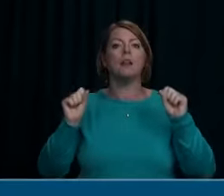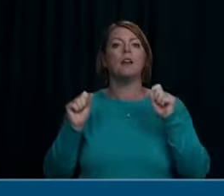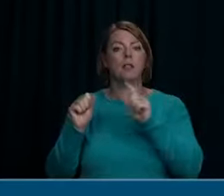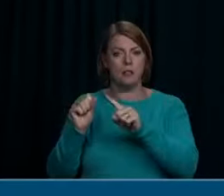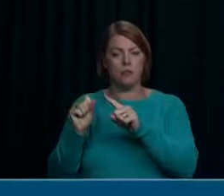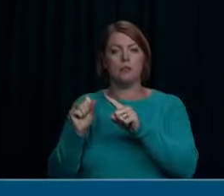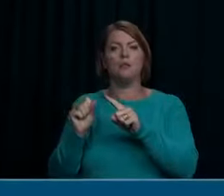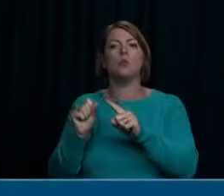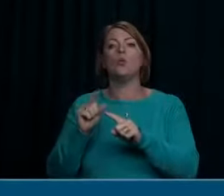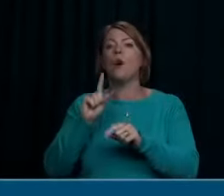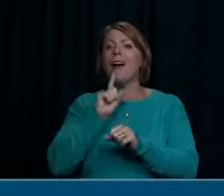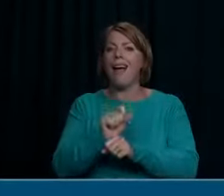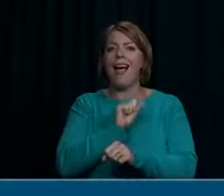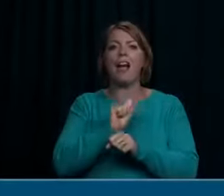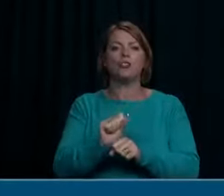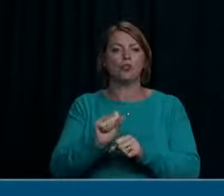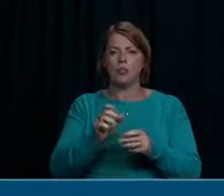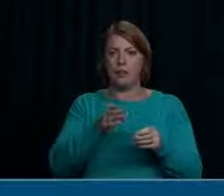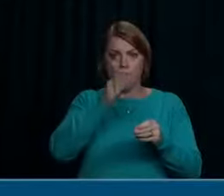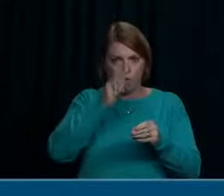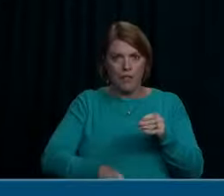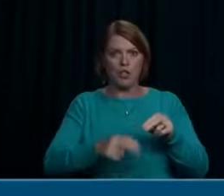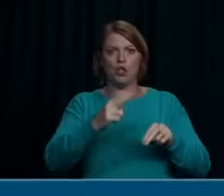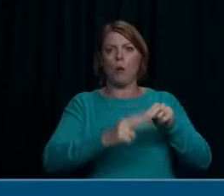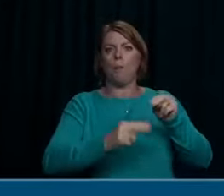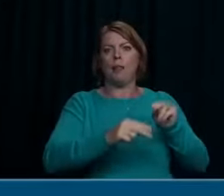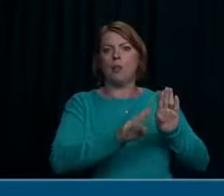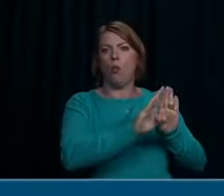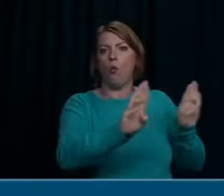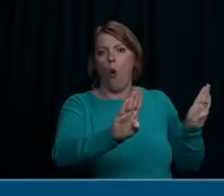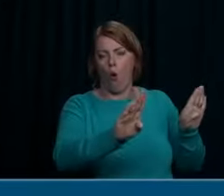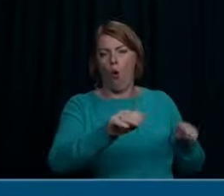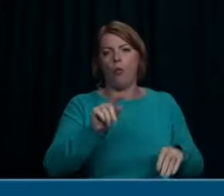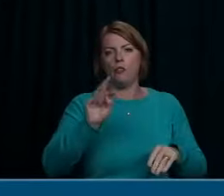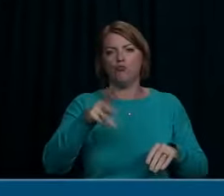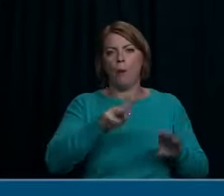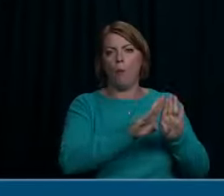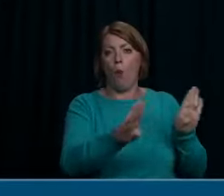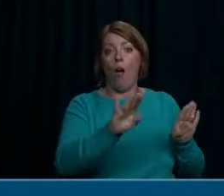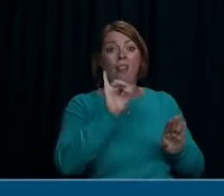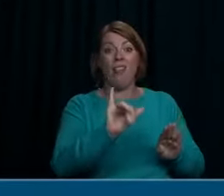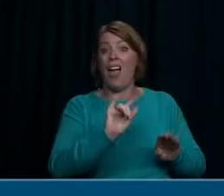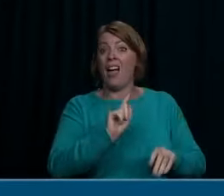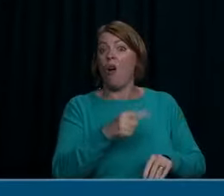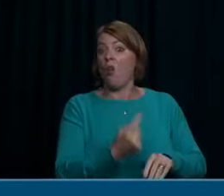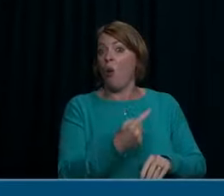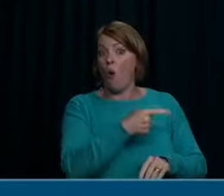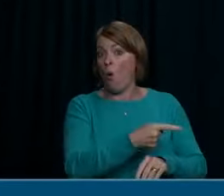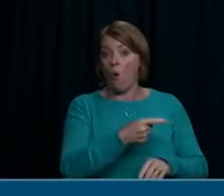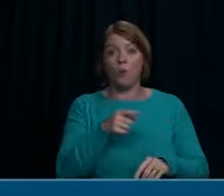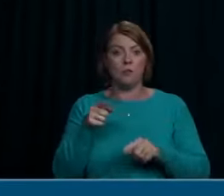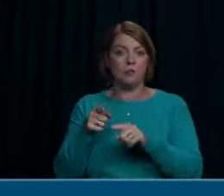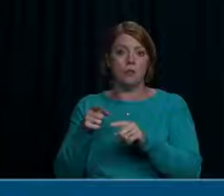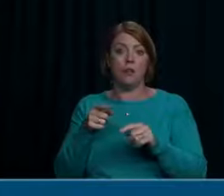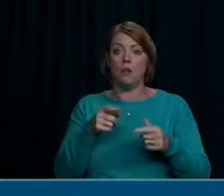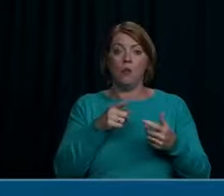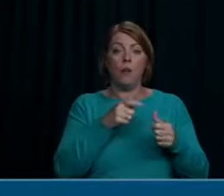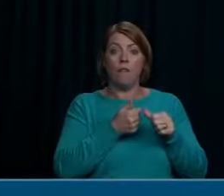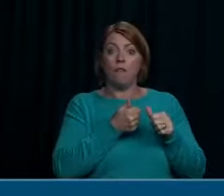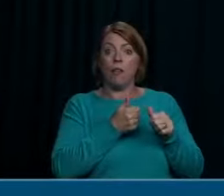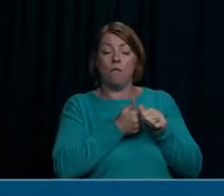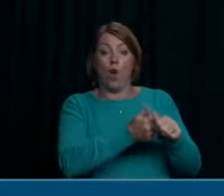to actually finish the Trump wall. That alone on that bill went far enough, unlike my opponent who said it didn't go far